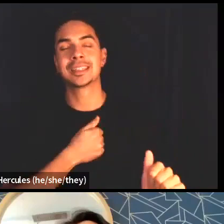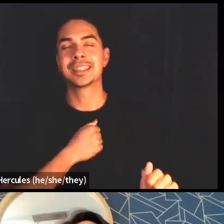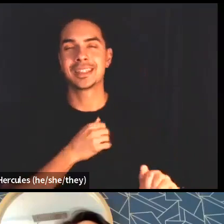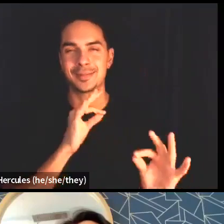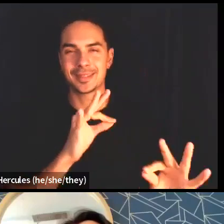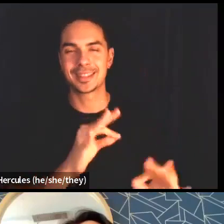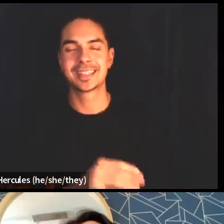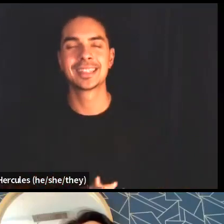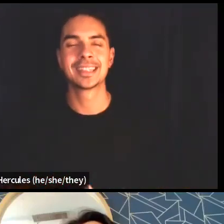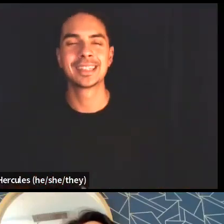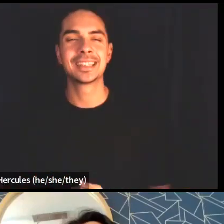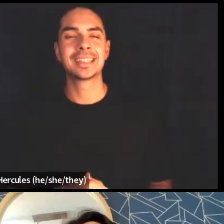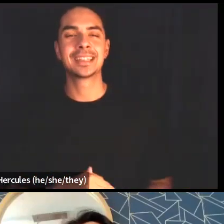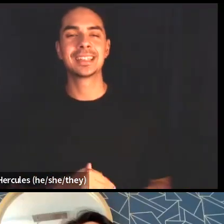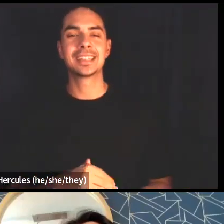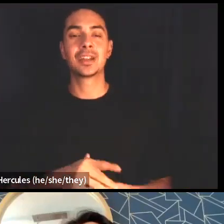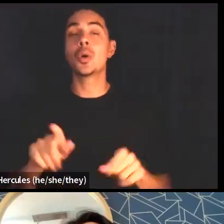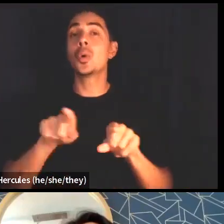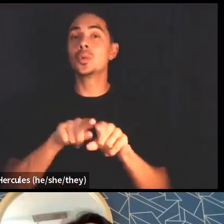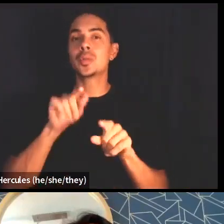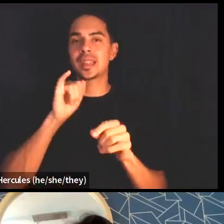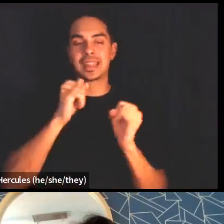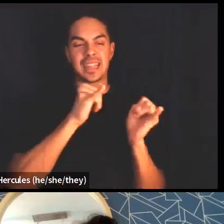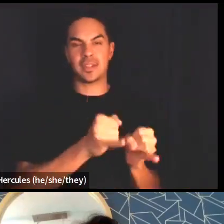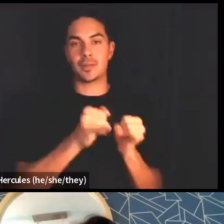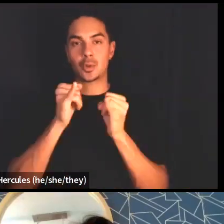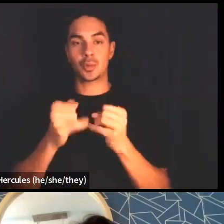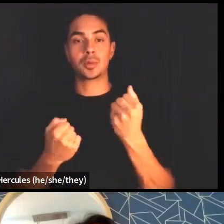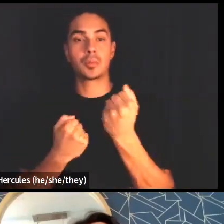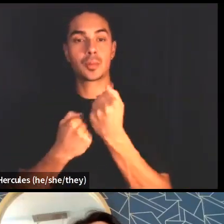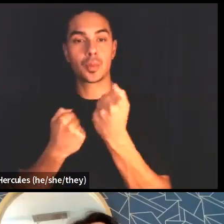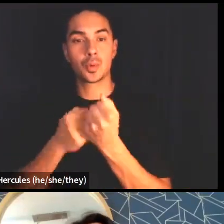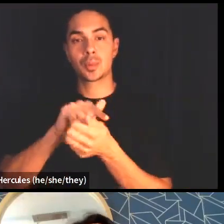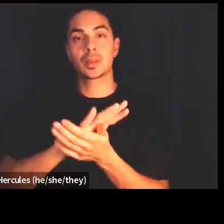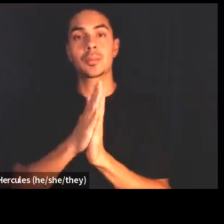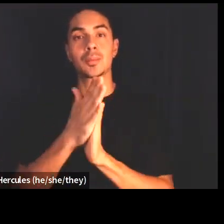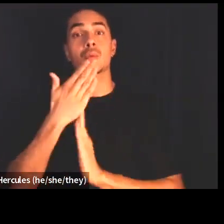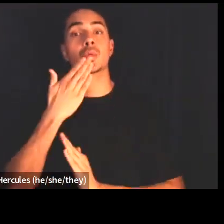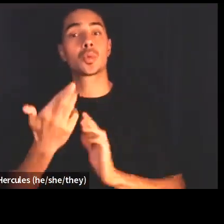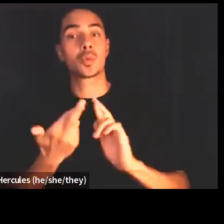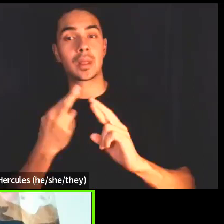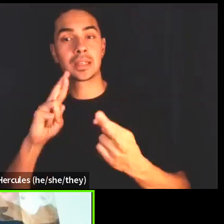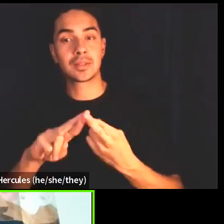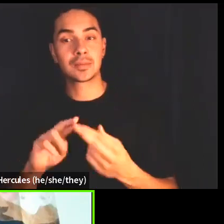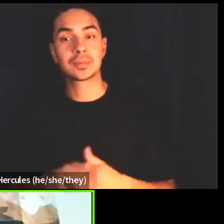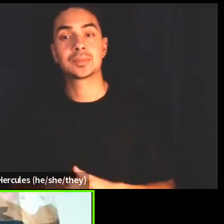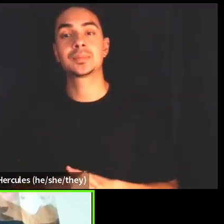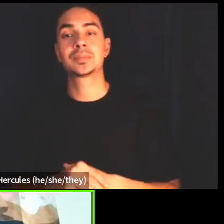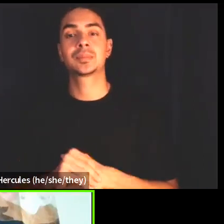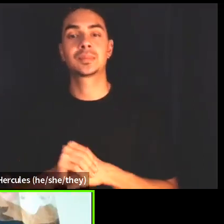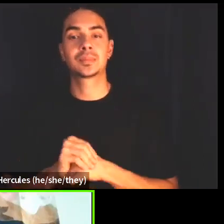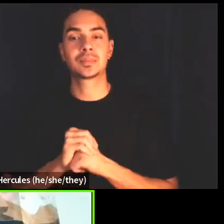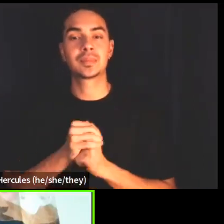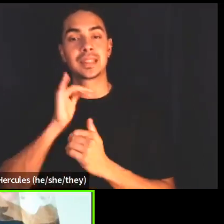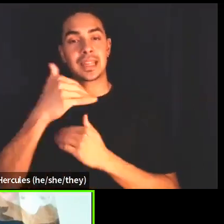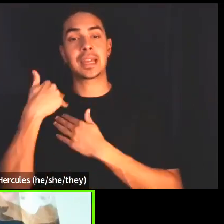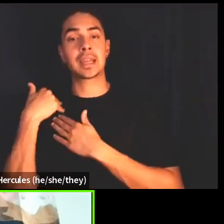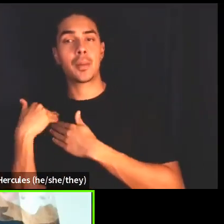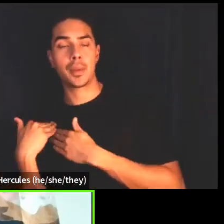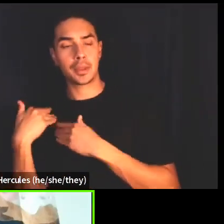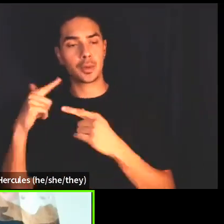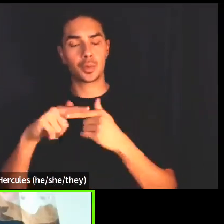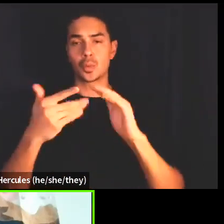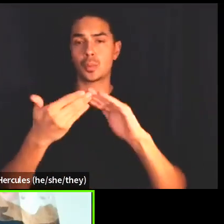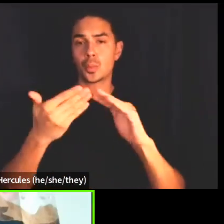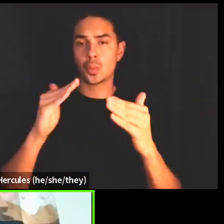And just providing that individualized support, right? To be a good relative, and our accountability to the community,